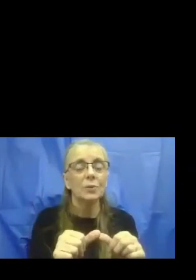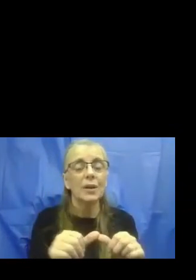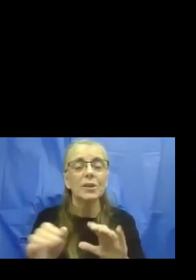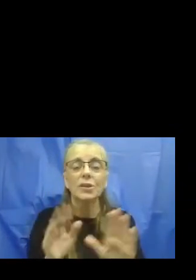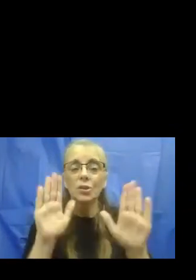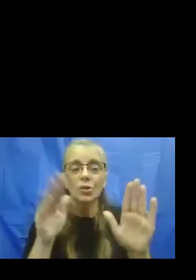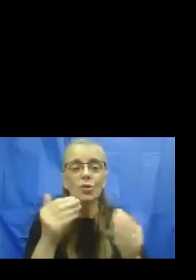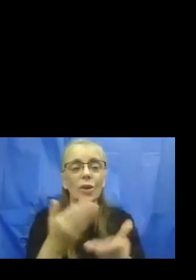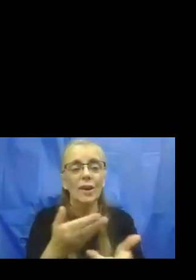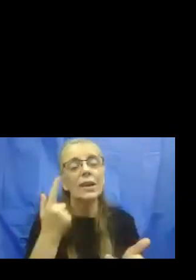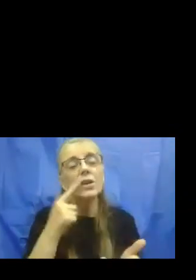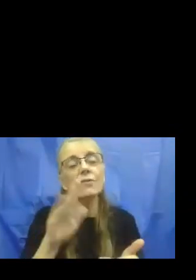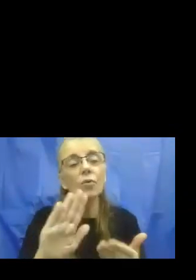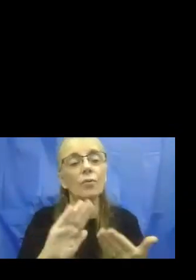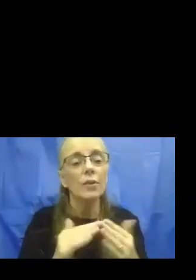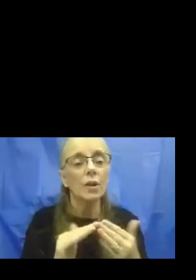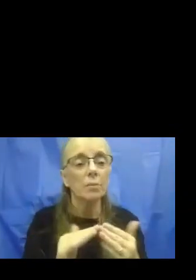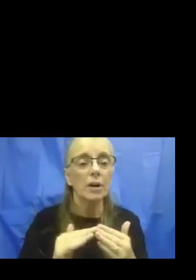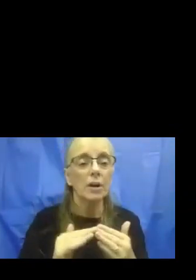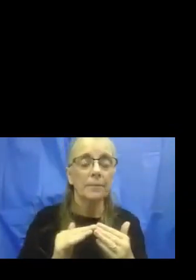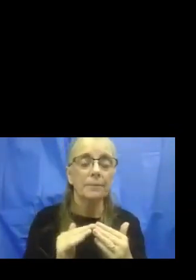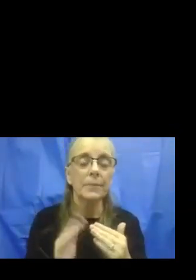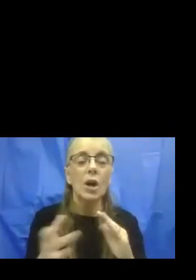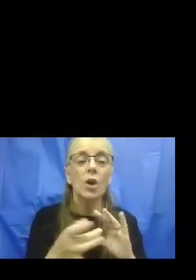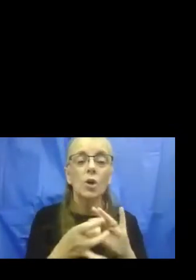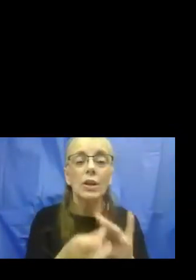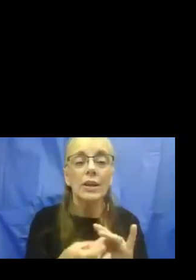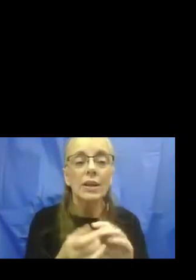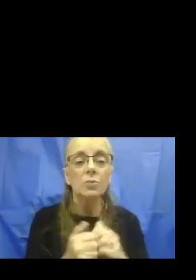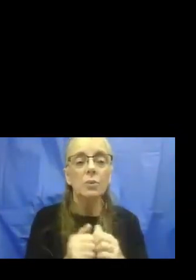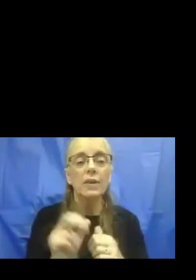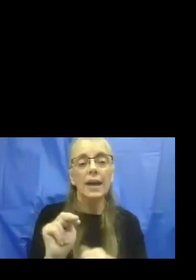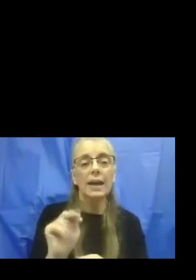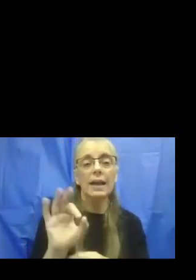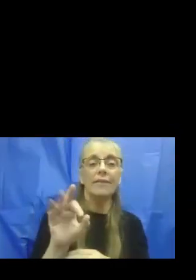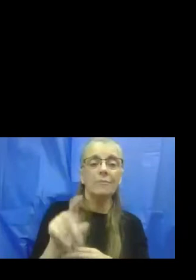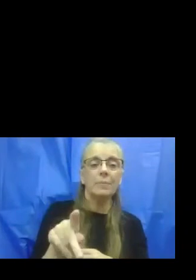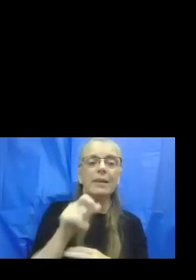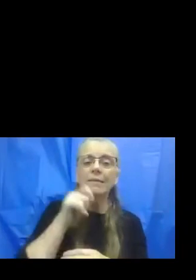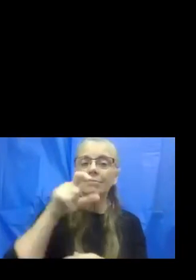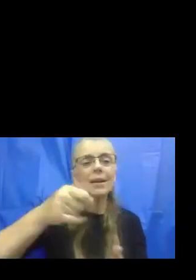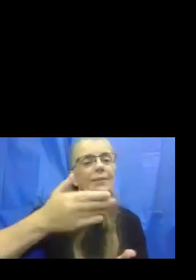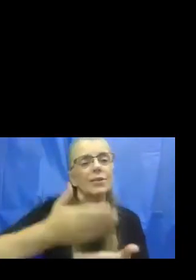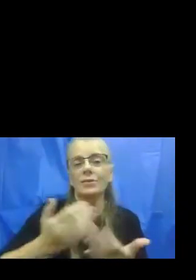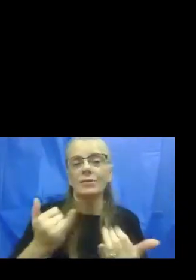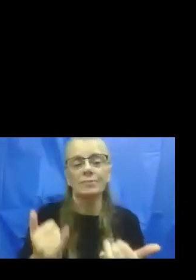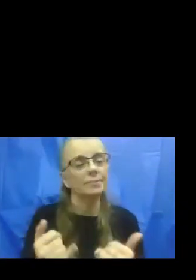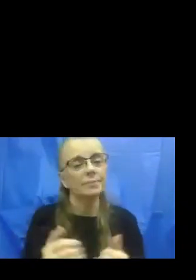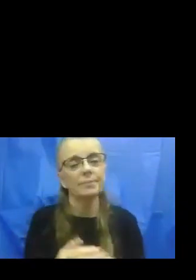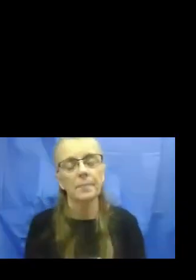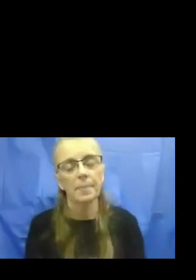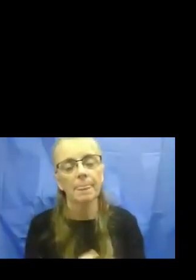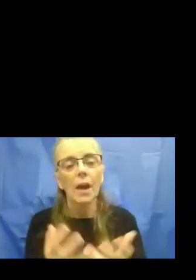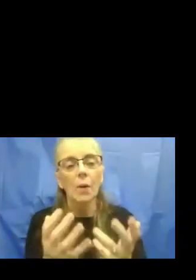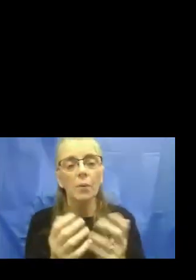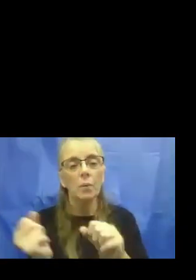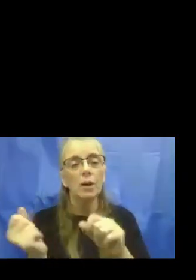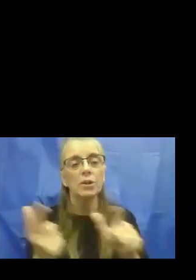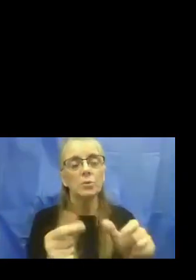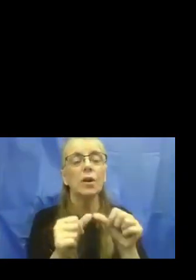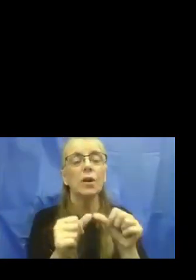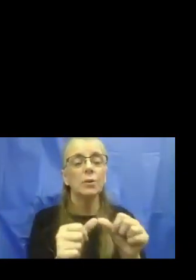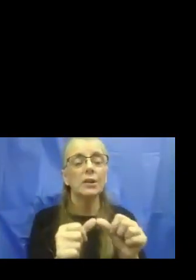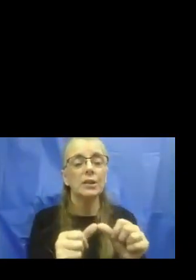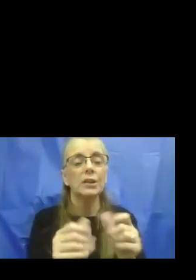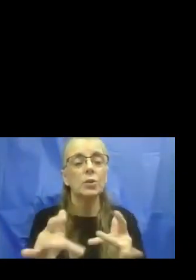Partnership doesn't have to stop today. We want you all to continue your journey with NFP, to be advocates for our program in